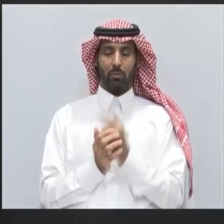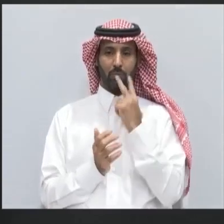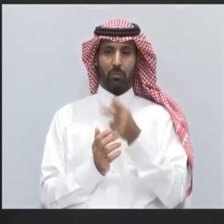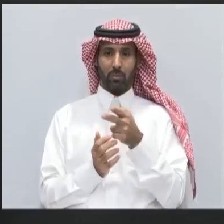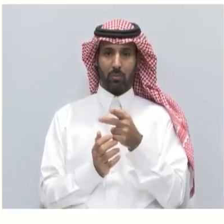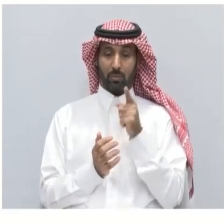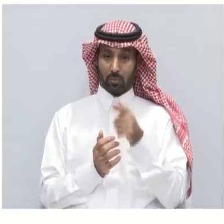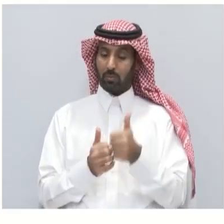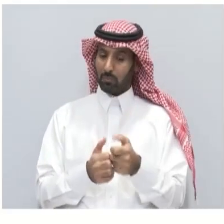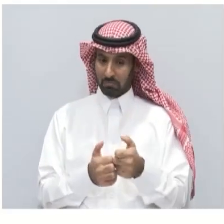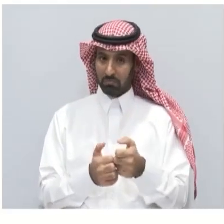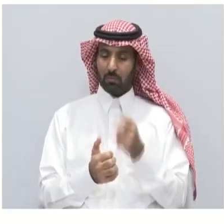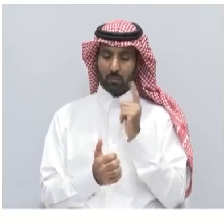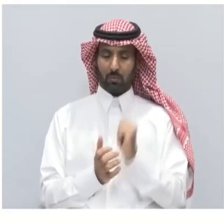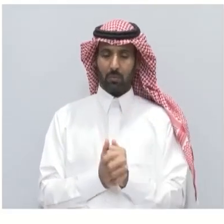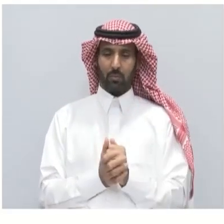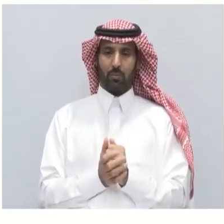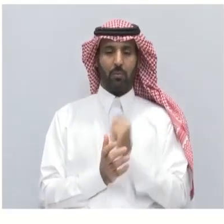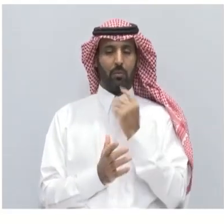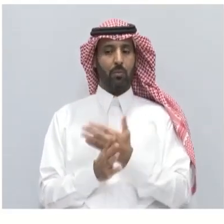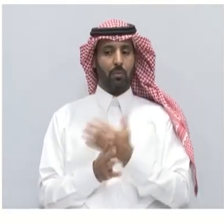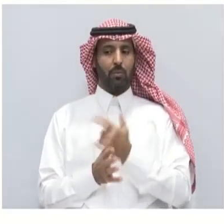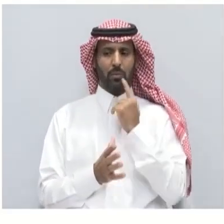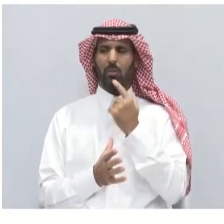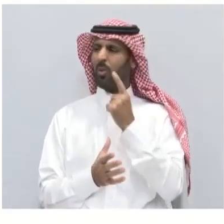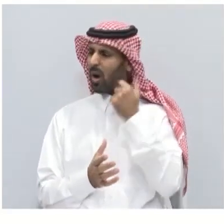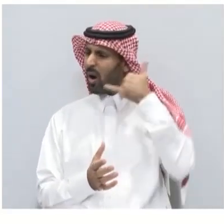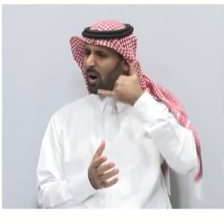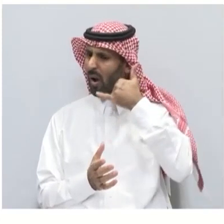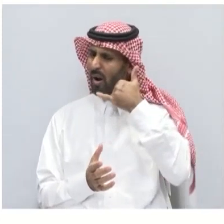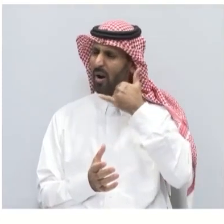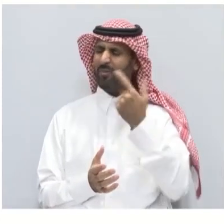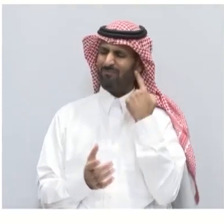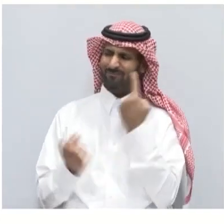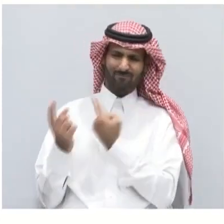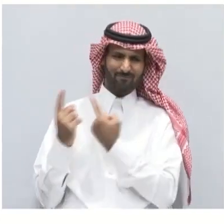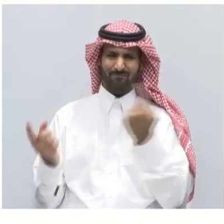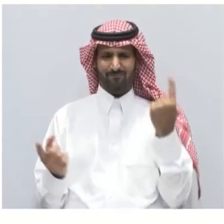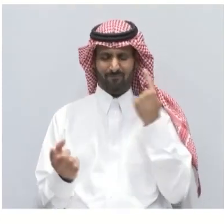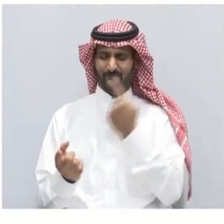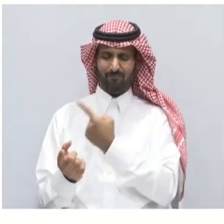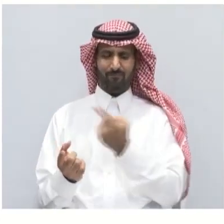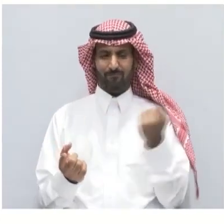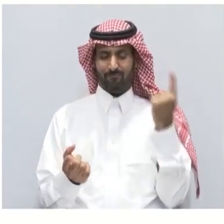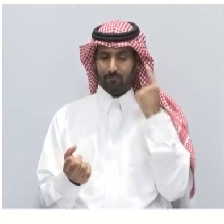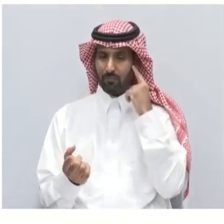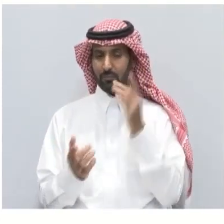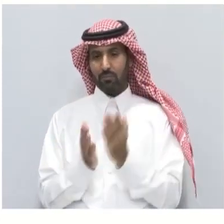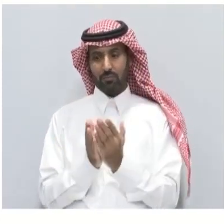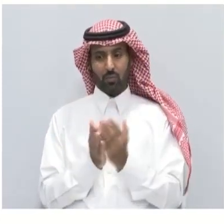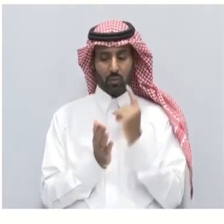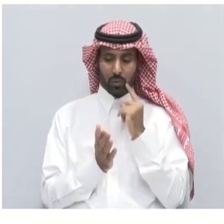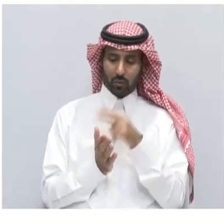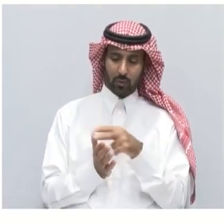here that I would choose text messaging because you're not supposed to make any noise and disturb